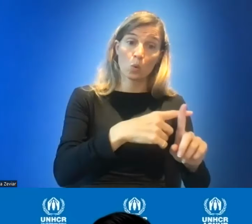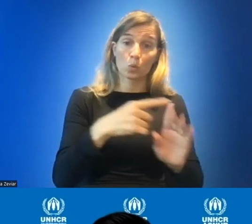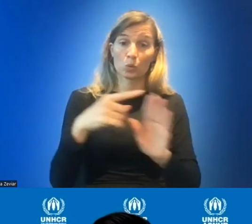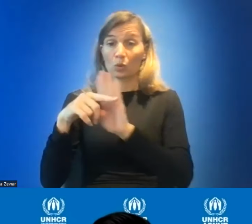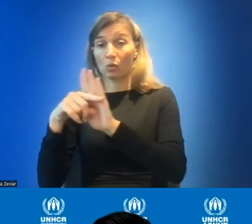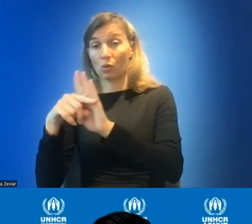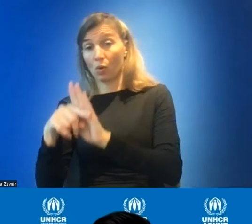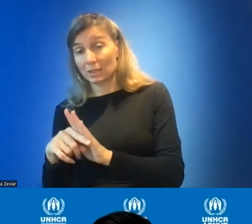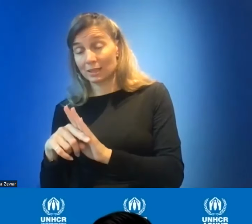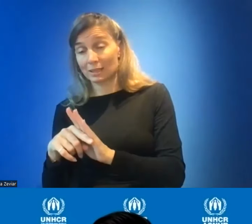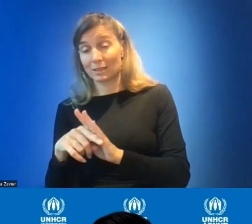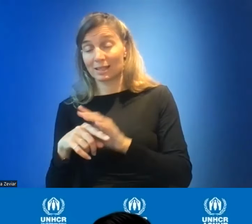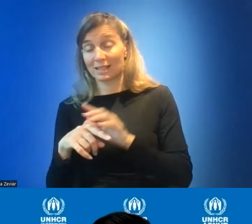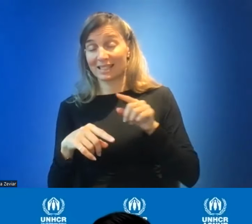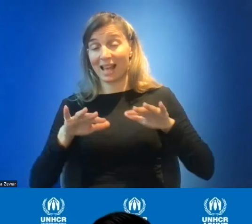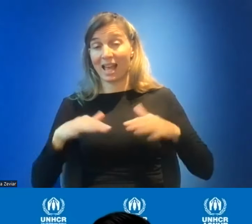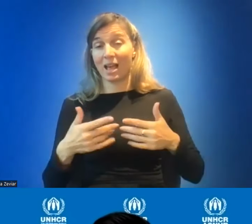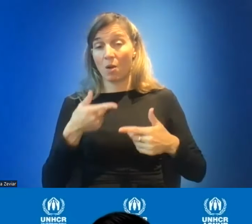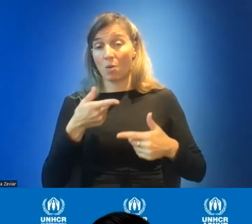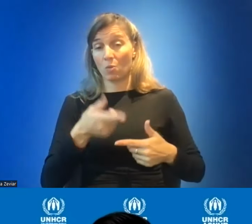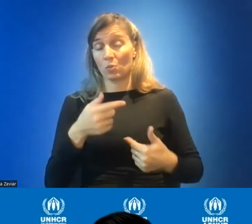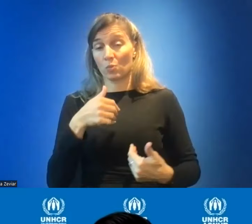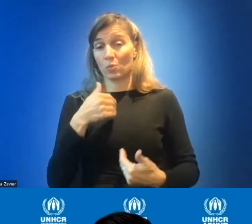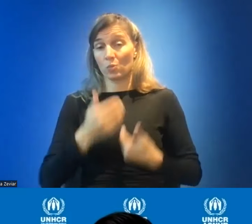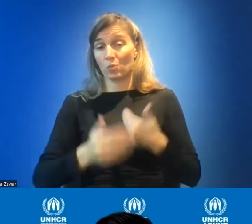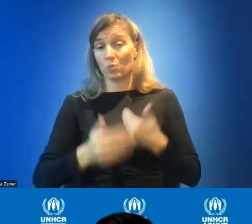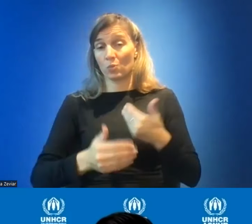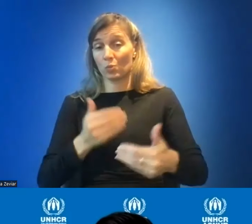approach, depending on how